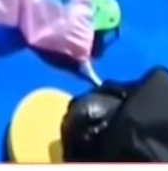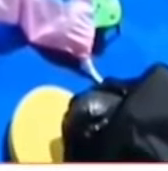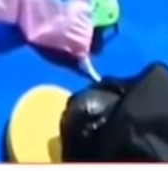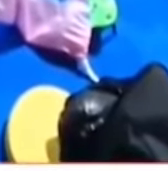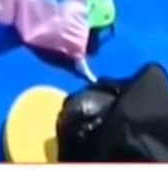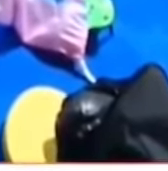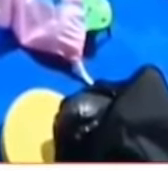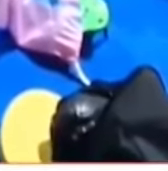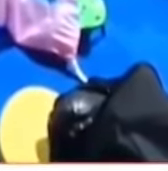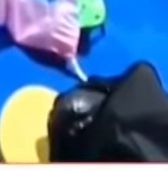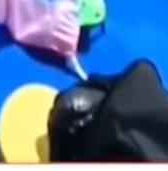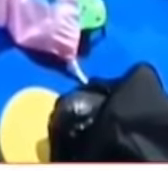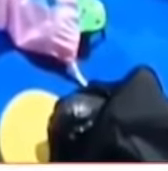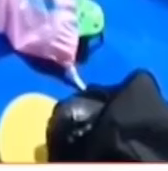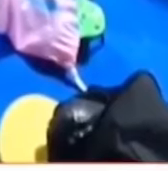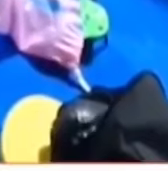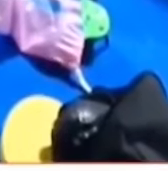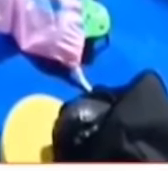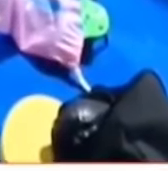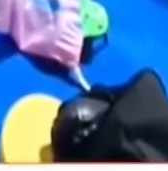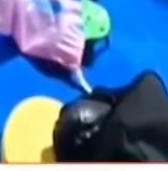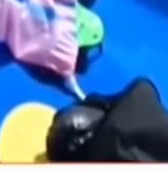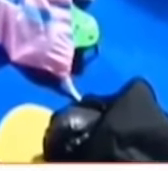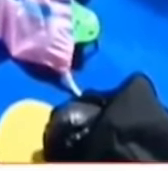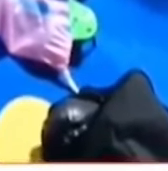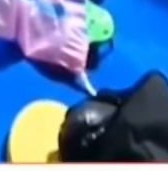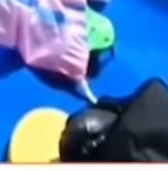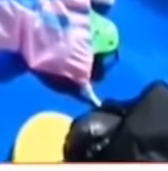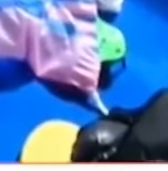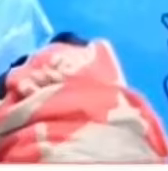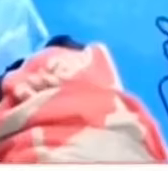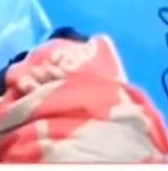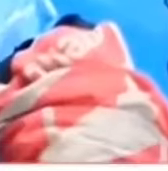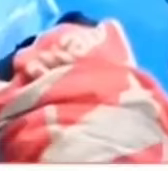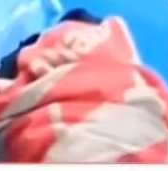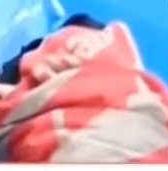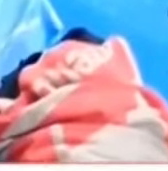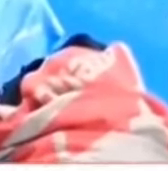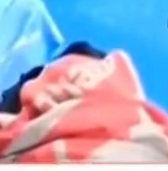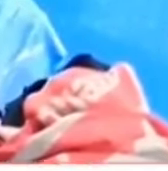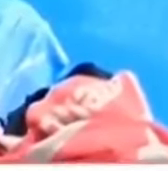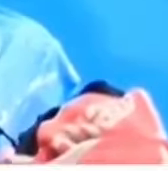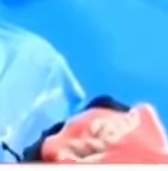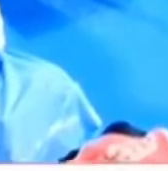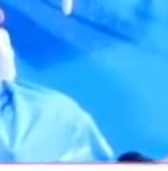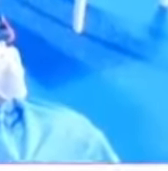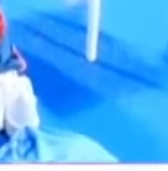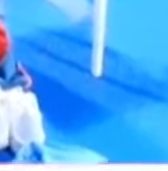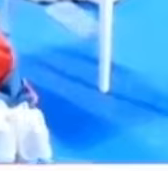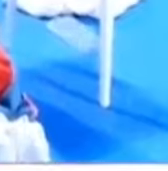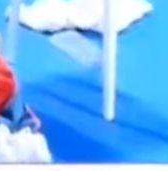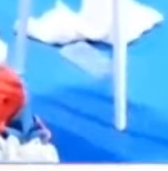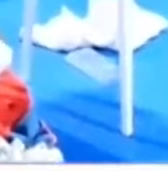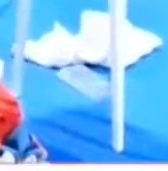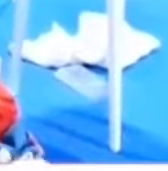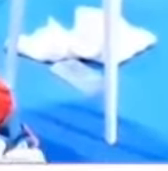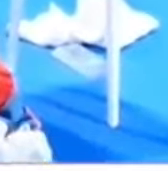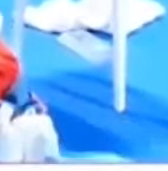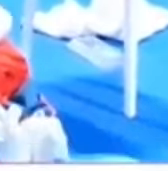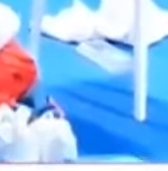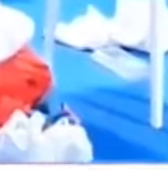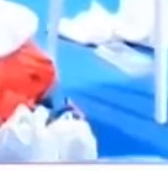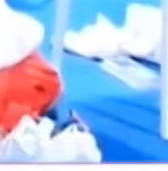okuwanduka. Gloria asembye mu kibinja ky'ekyokuna ng'obudde bwawugidde bwa seconds 5:05